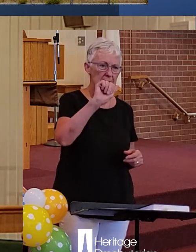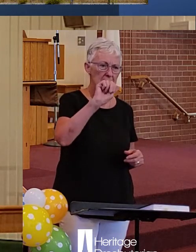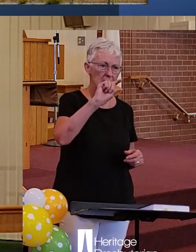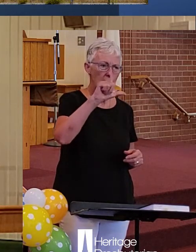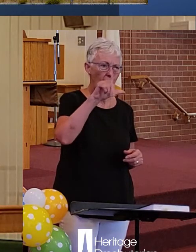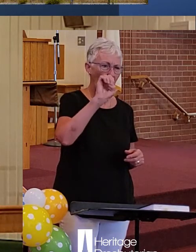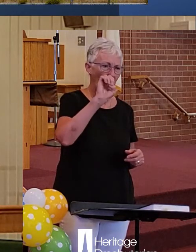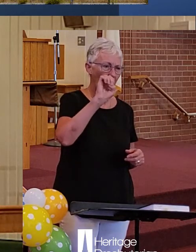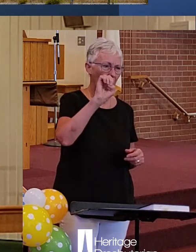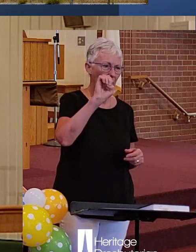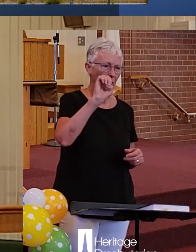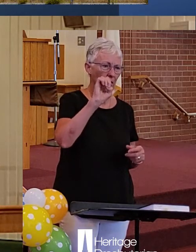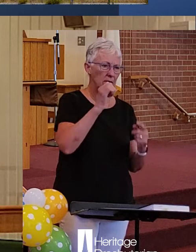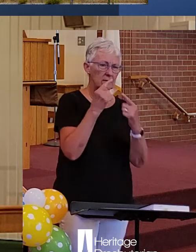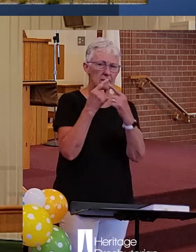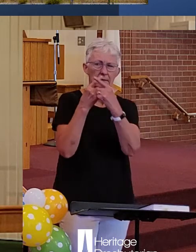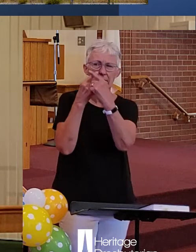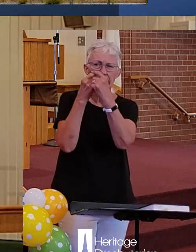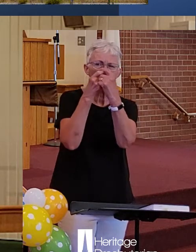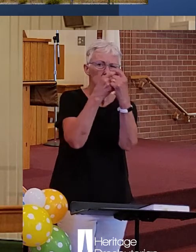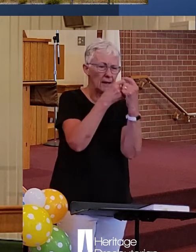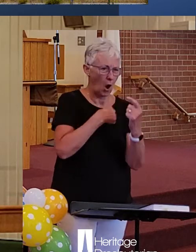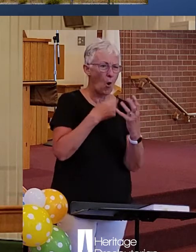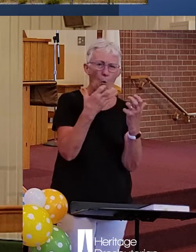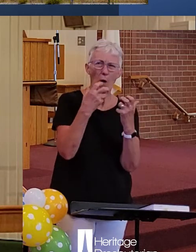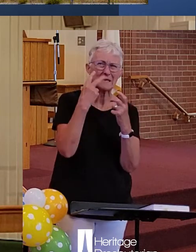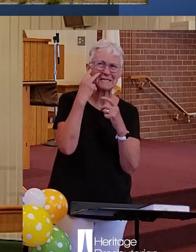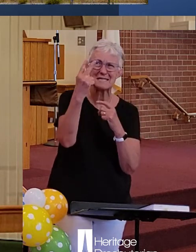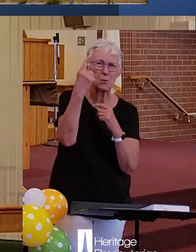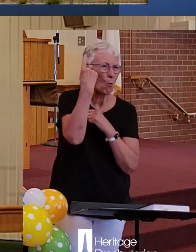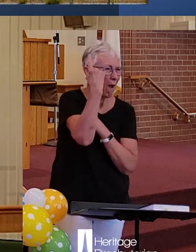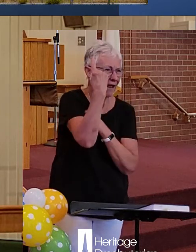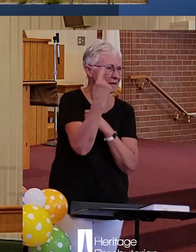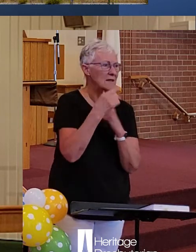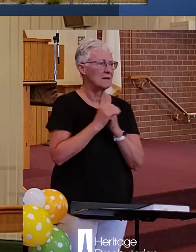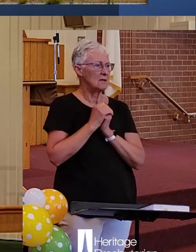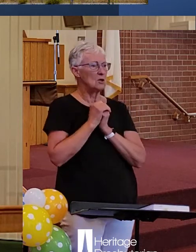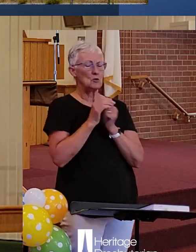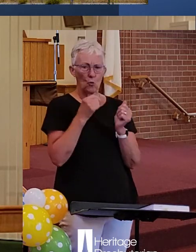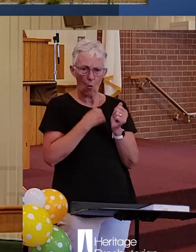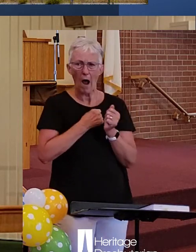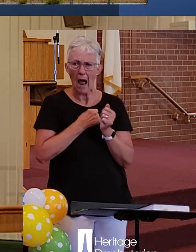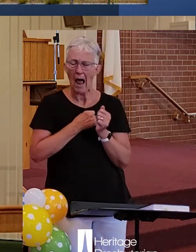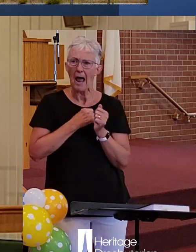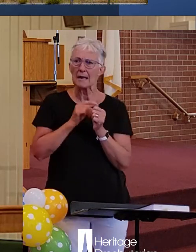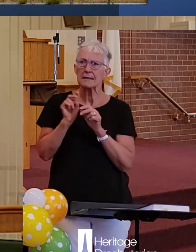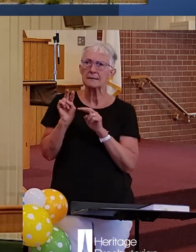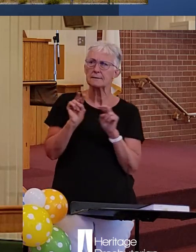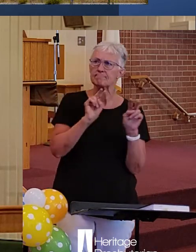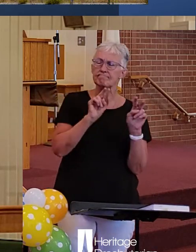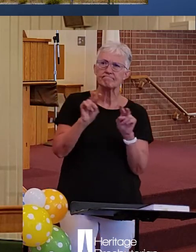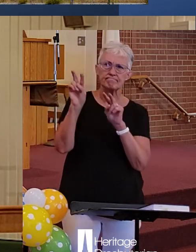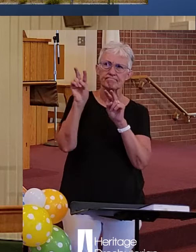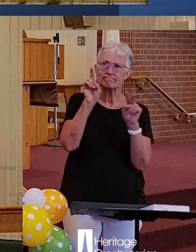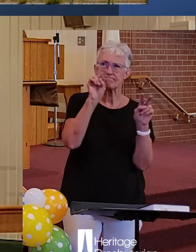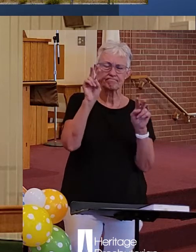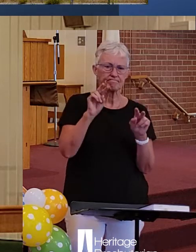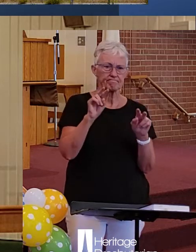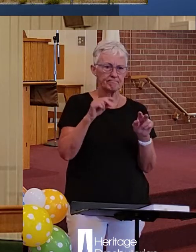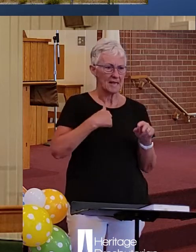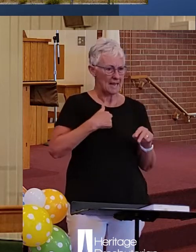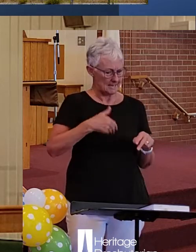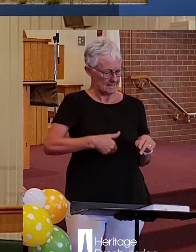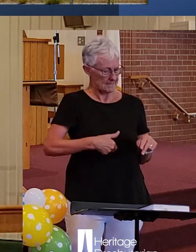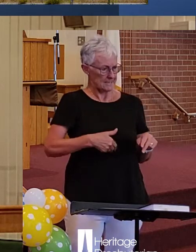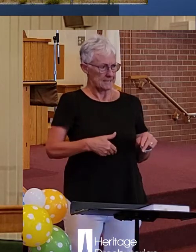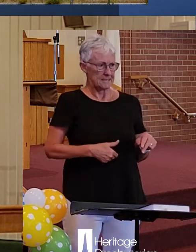It was something mysterious, something almost beyond my thinking, but I could feel it. I couldn't rightly tell